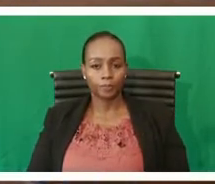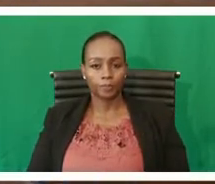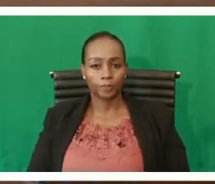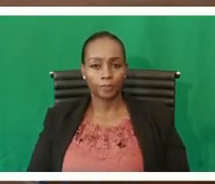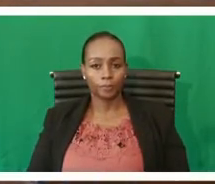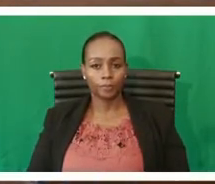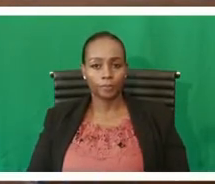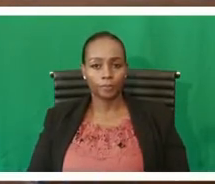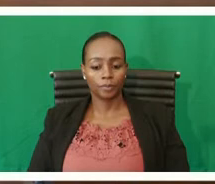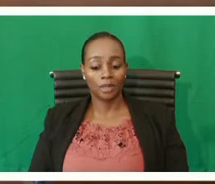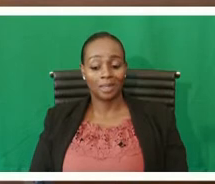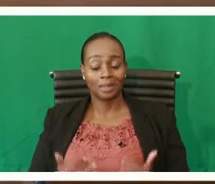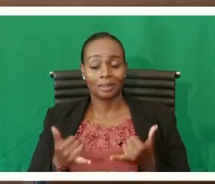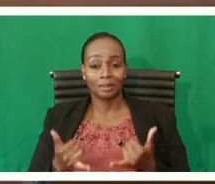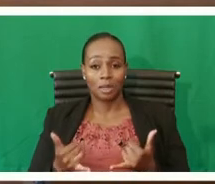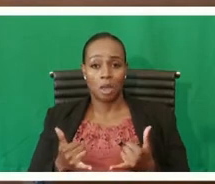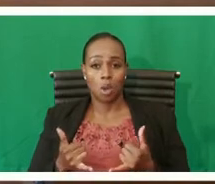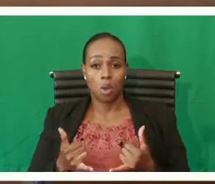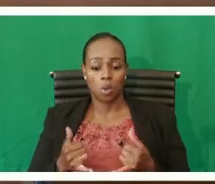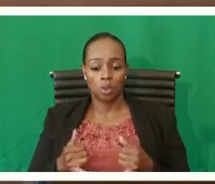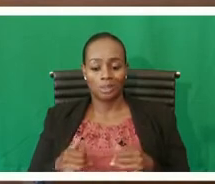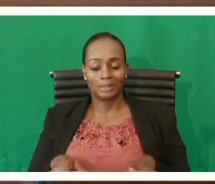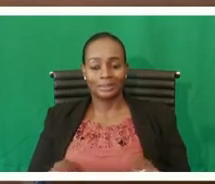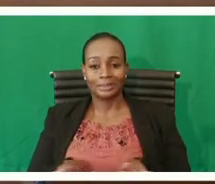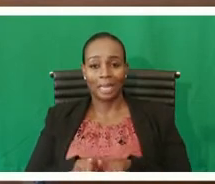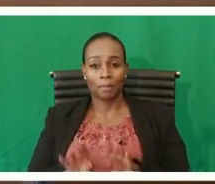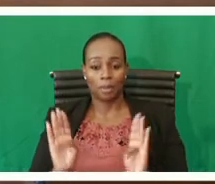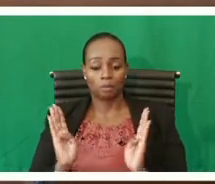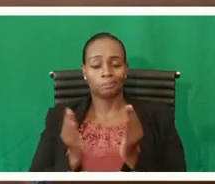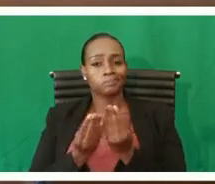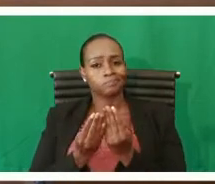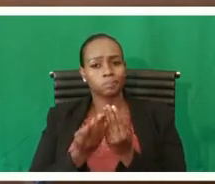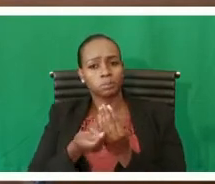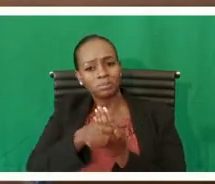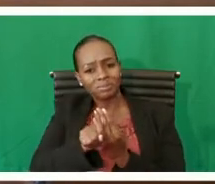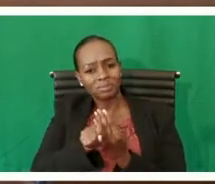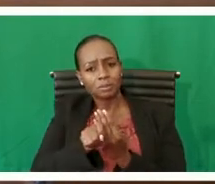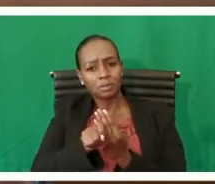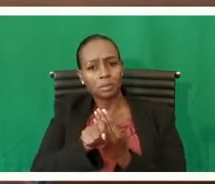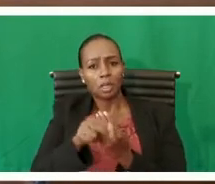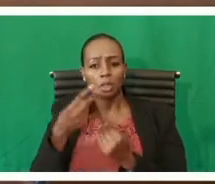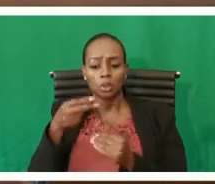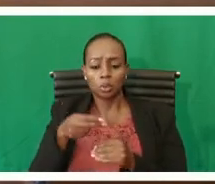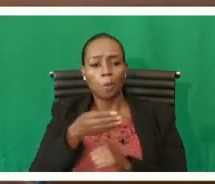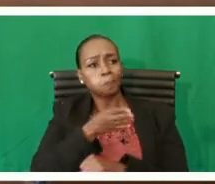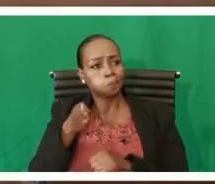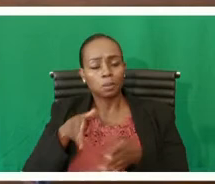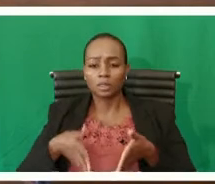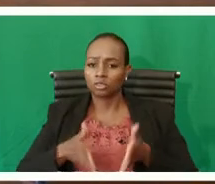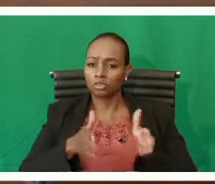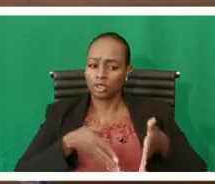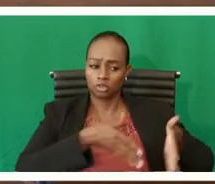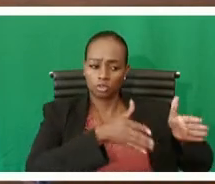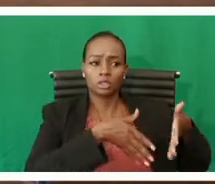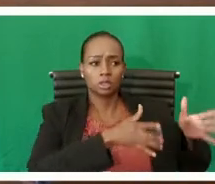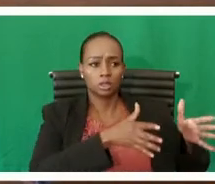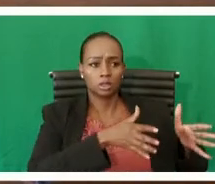At the time of the lockdown, you were out there in our street. The provincial